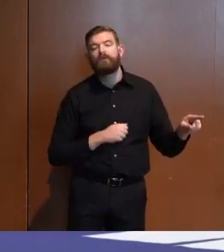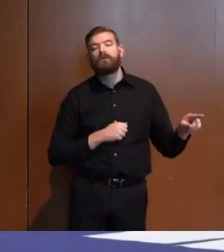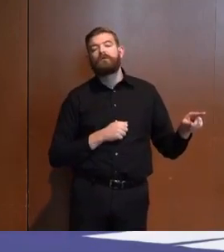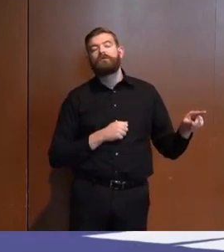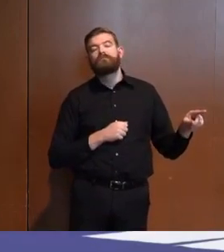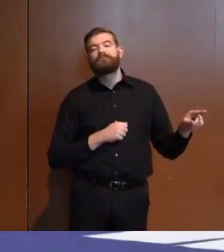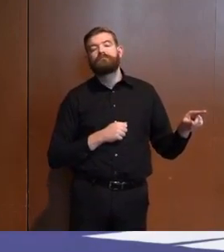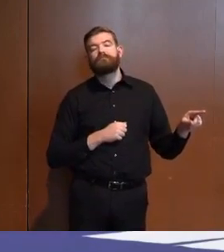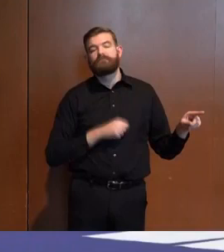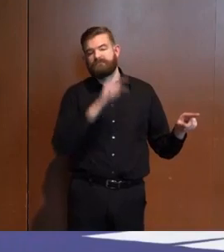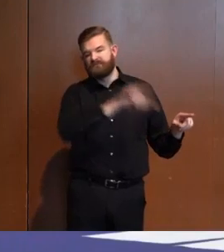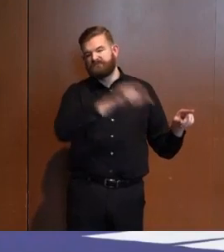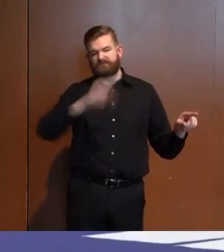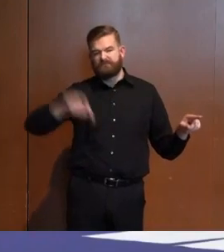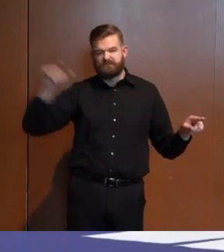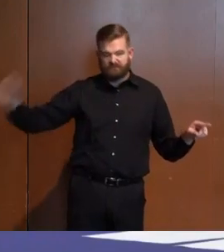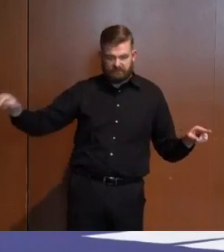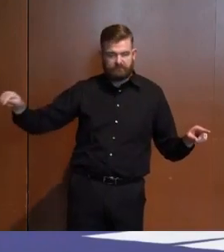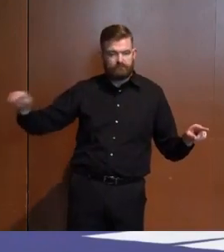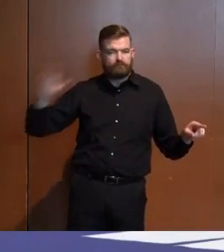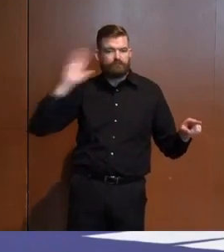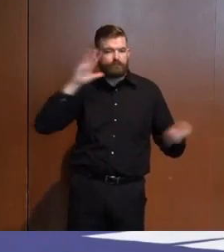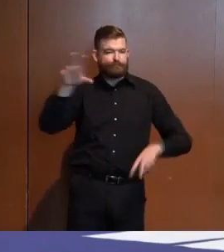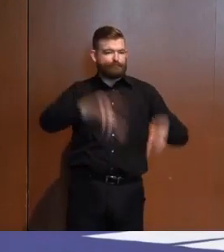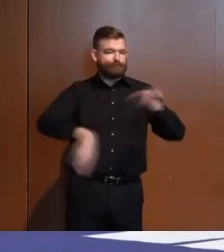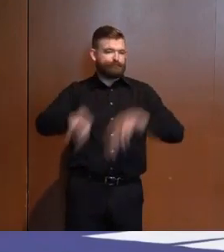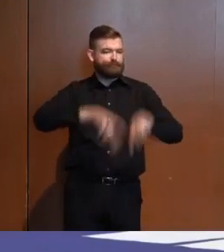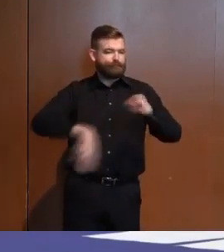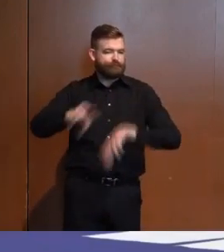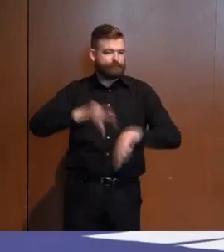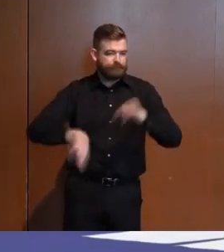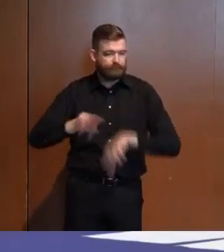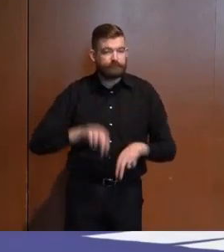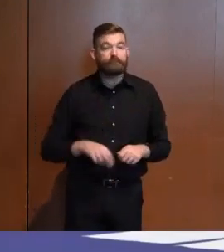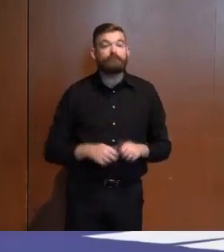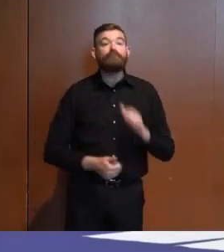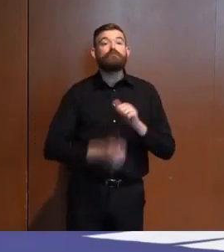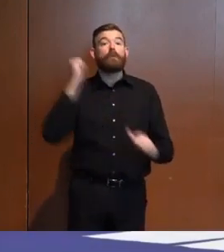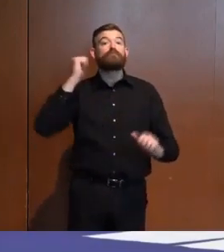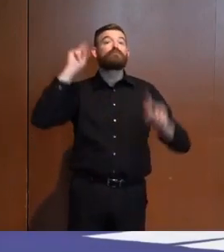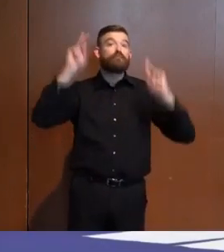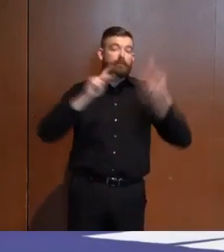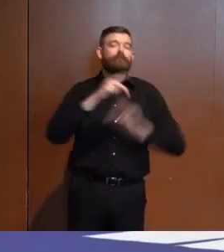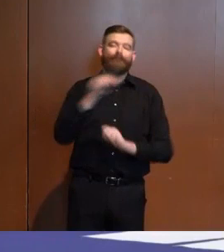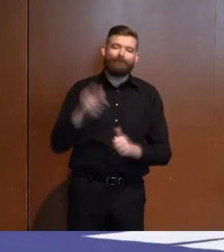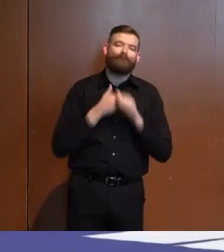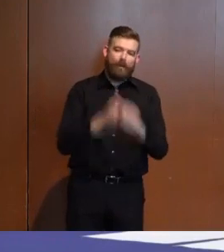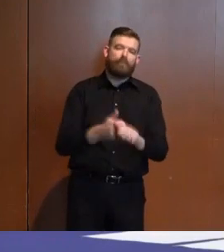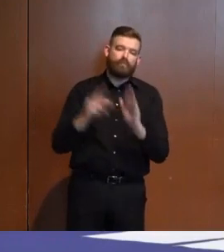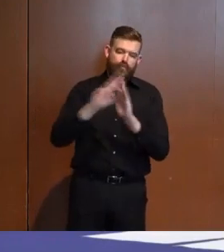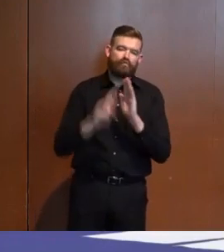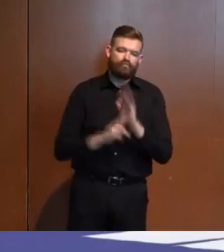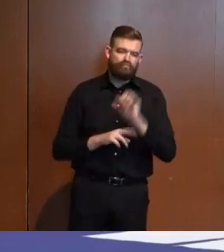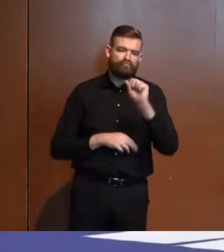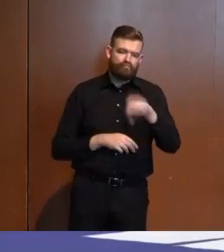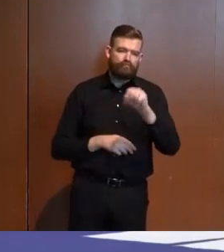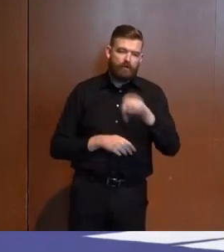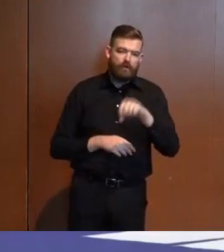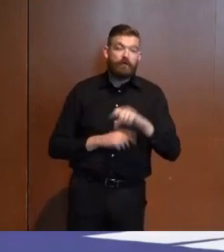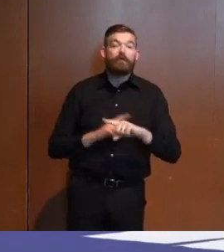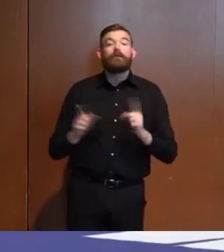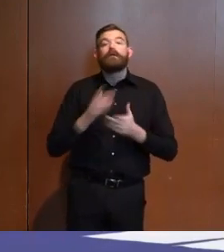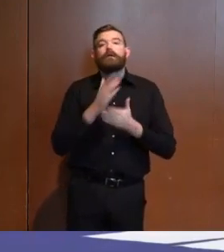morning. There's broad compliance. The number of complaints are concerning, and we're going to enforce them. But generally speaking, I think the story is a good one